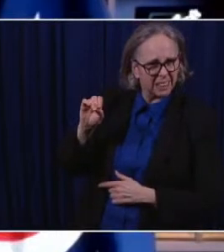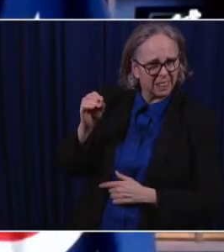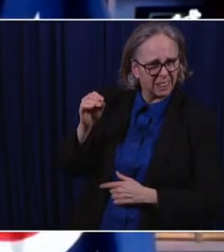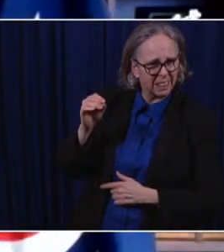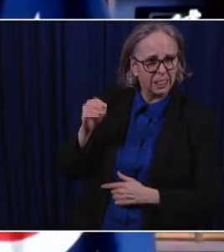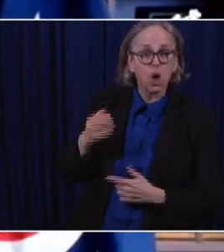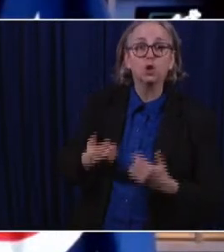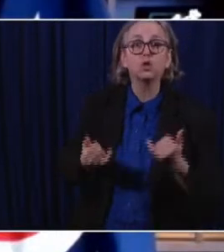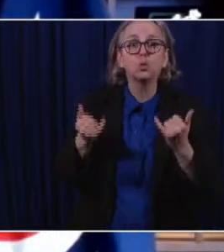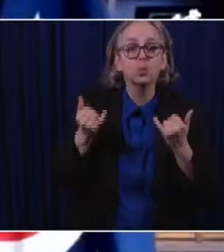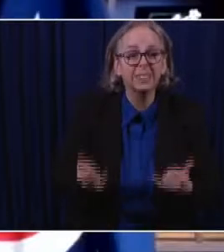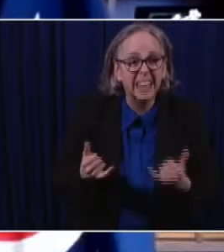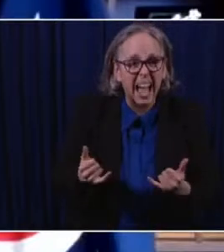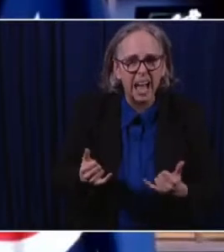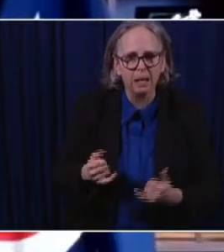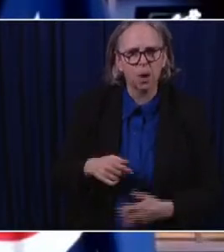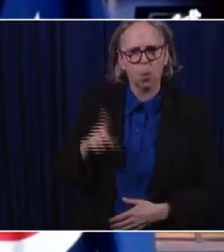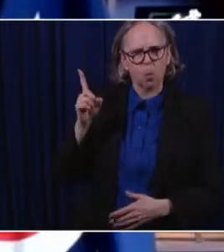today they're